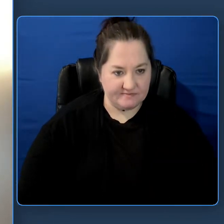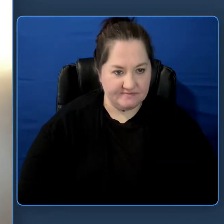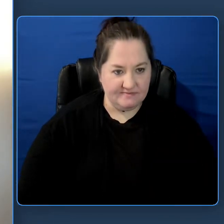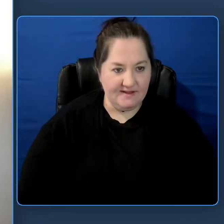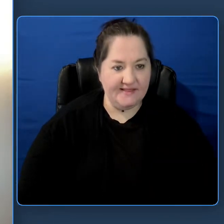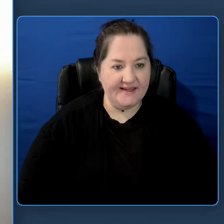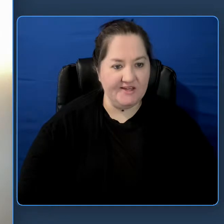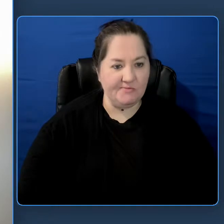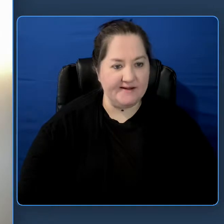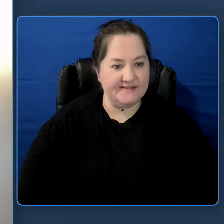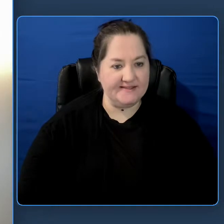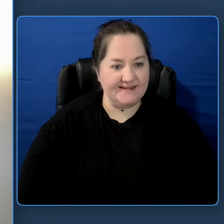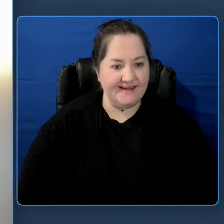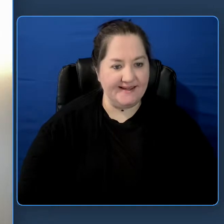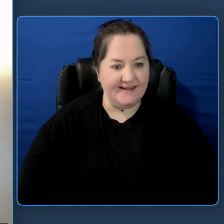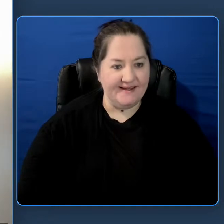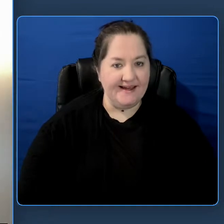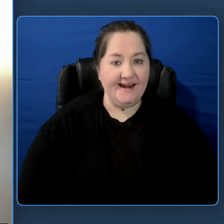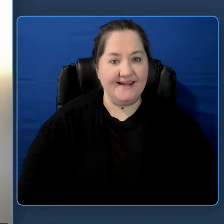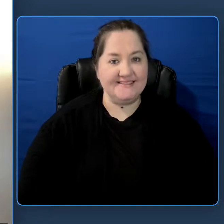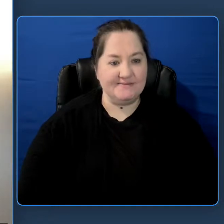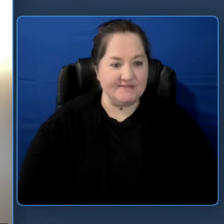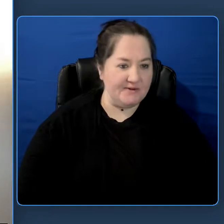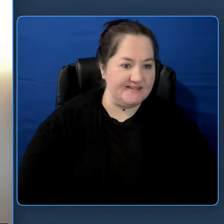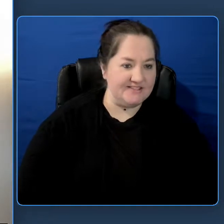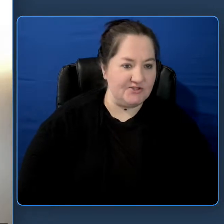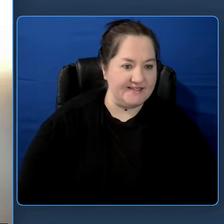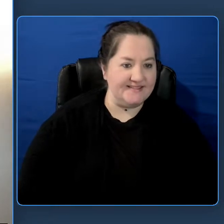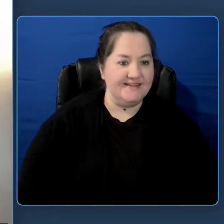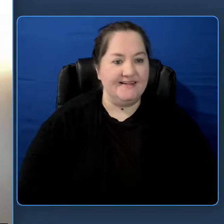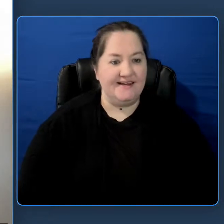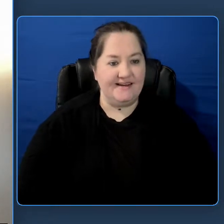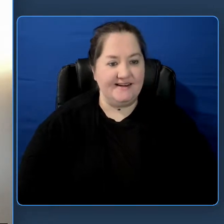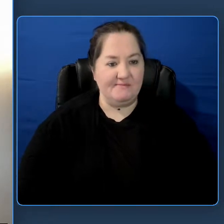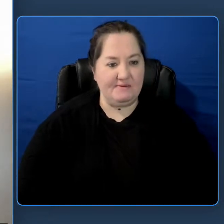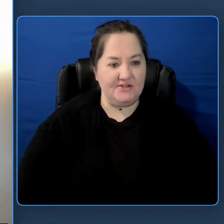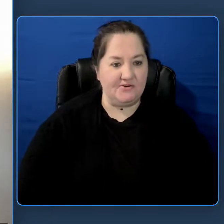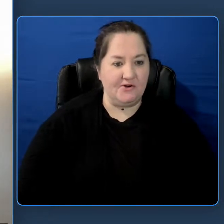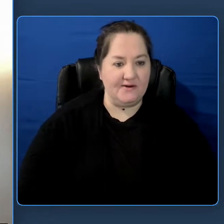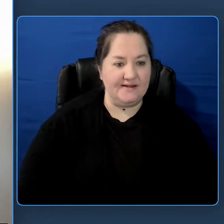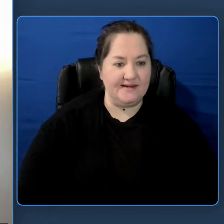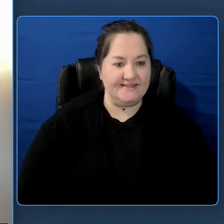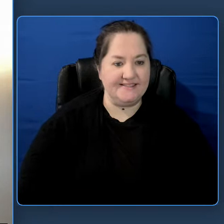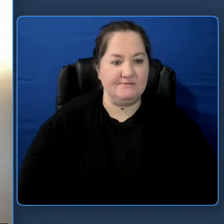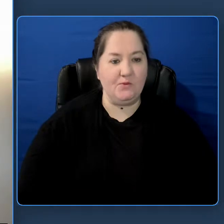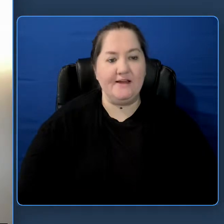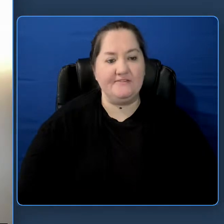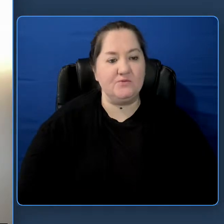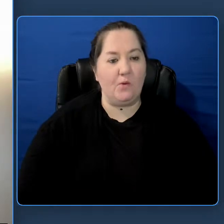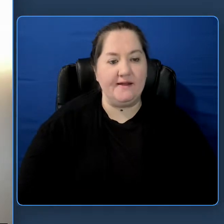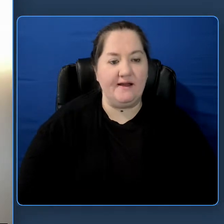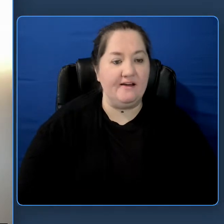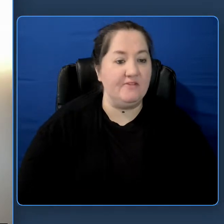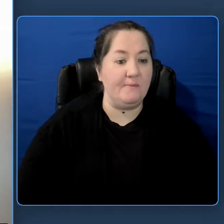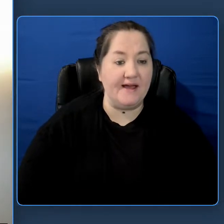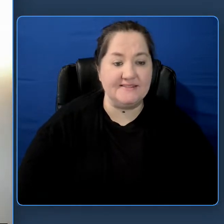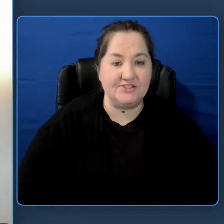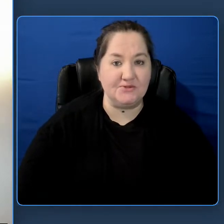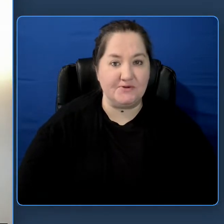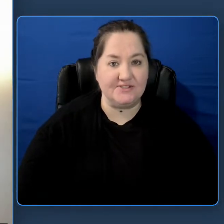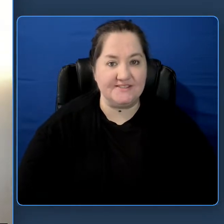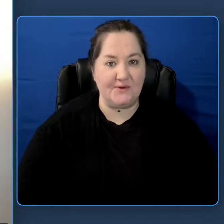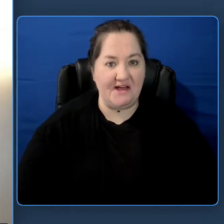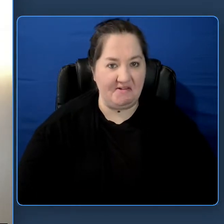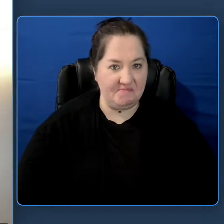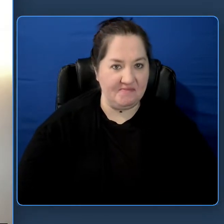Great. Thank you, Brendan. And hi, Tim. Someone else has joined. Maybe you don't know. Tim's wife is one of the